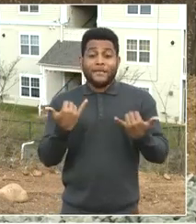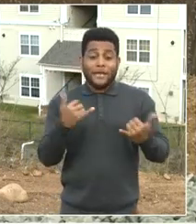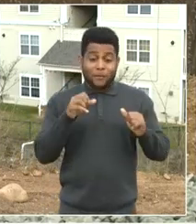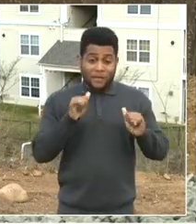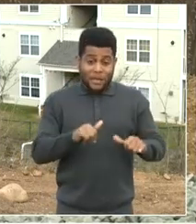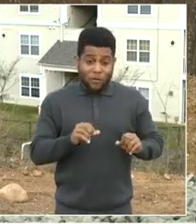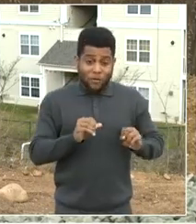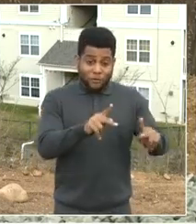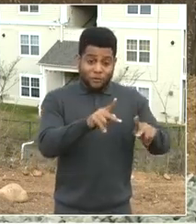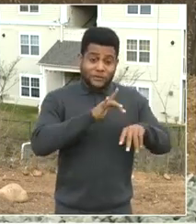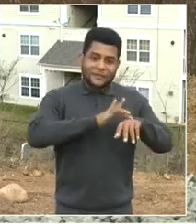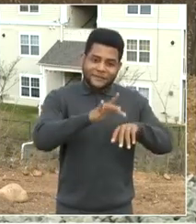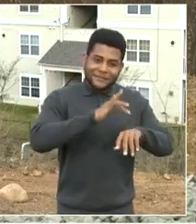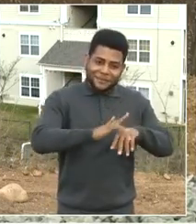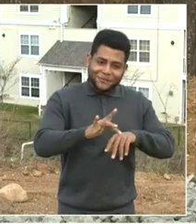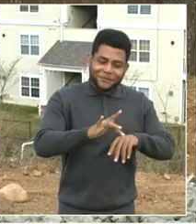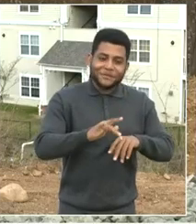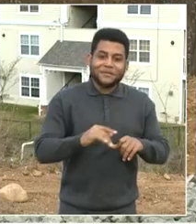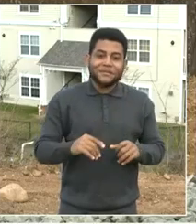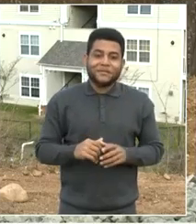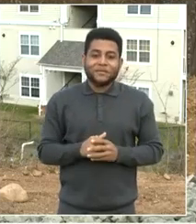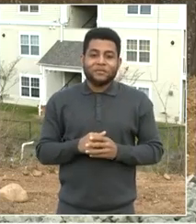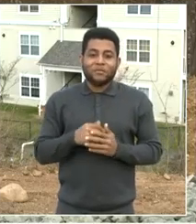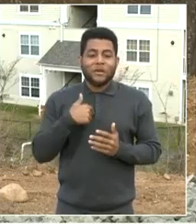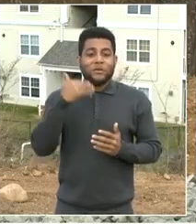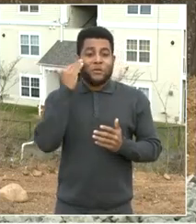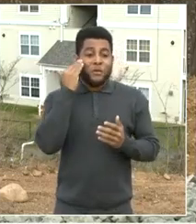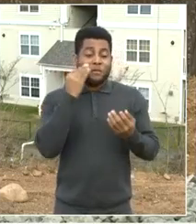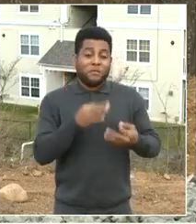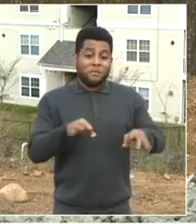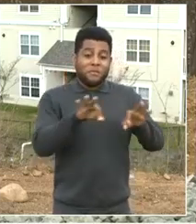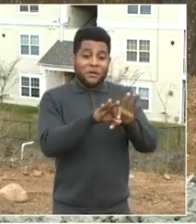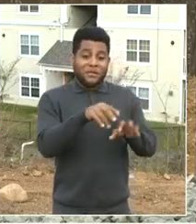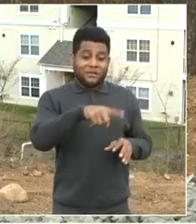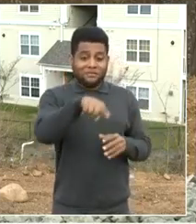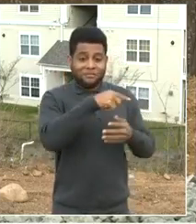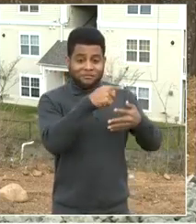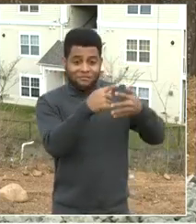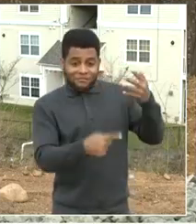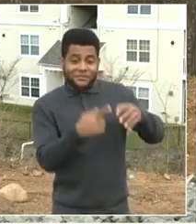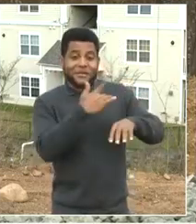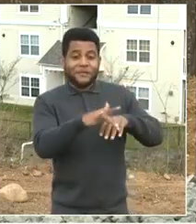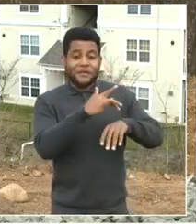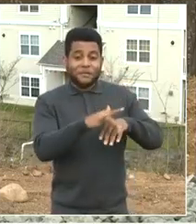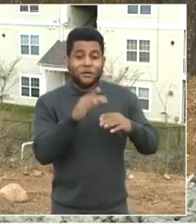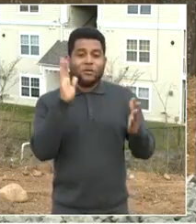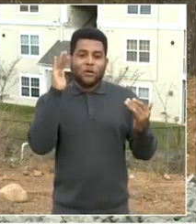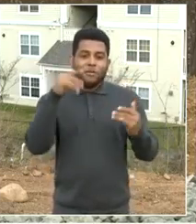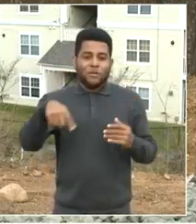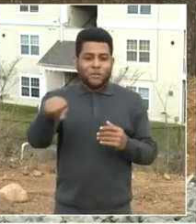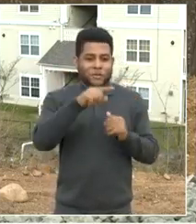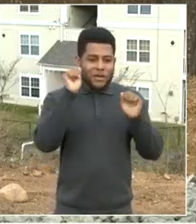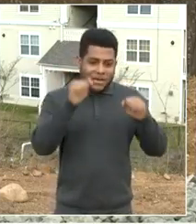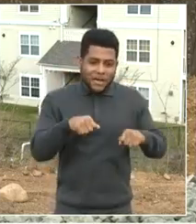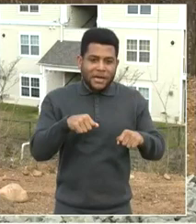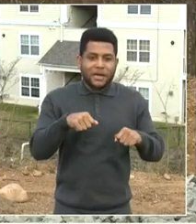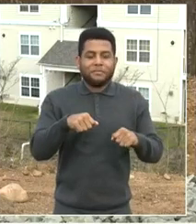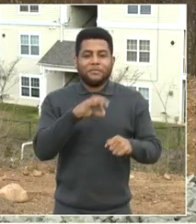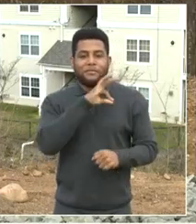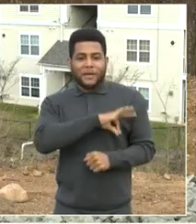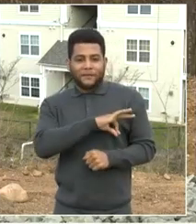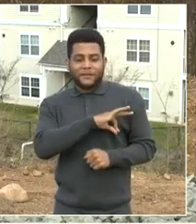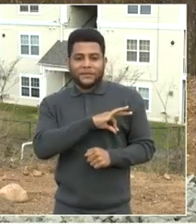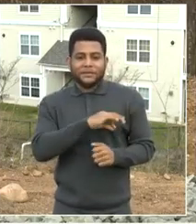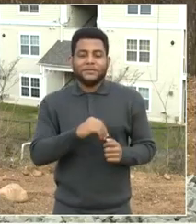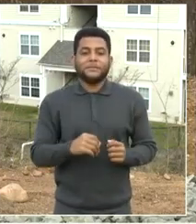There's no doubt that that's an important resource that homeowners will begin to and continue to use, and we need to really look